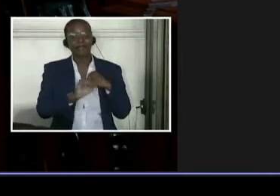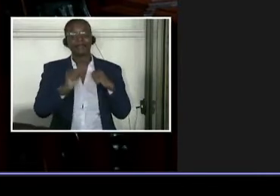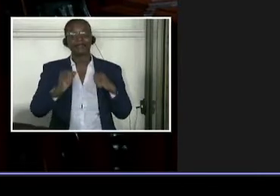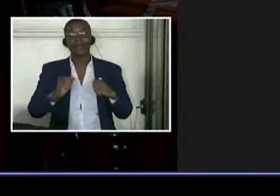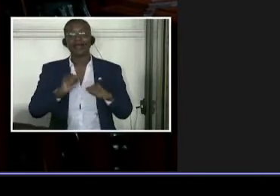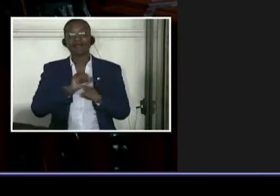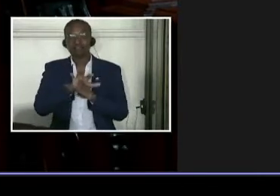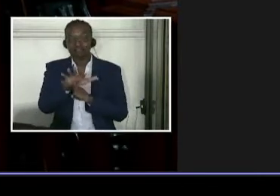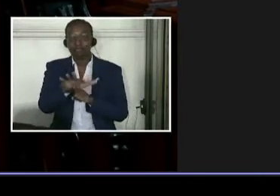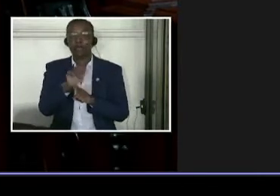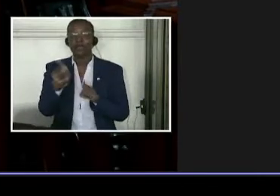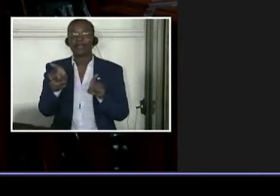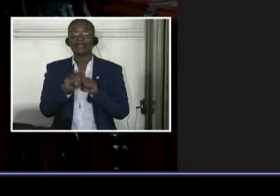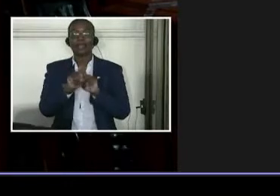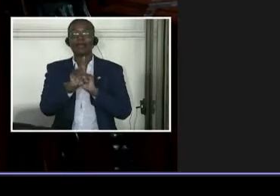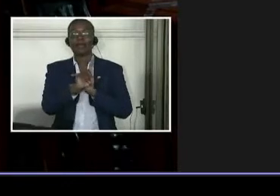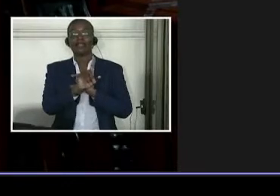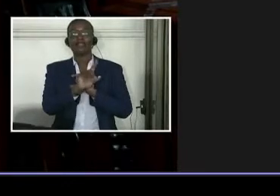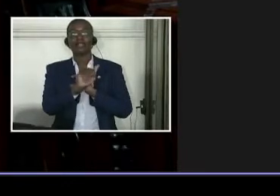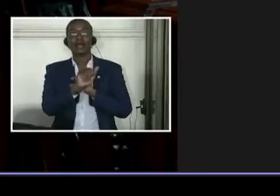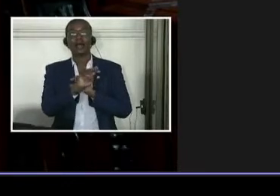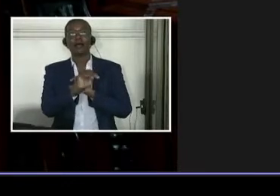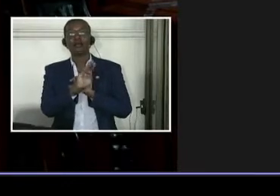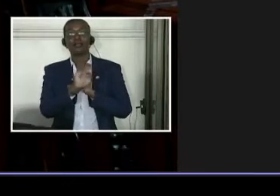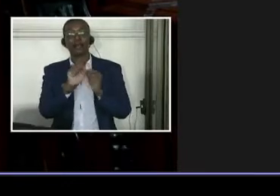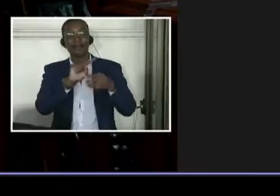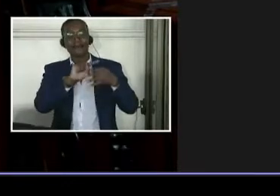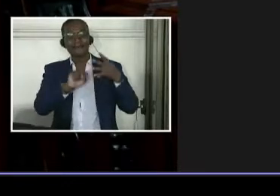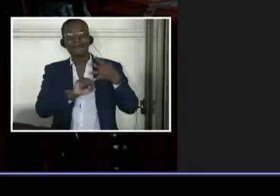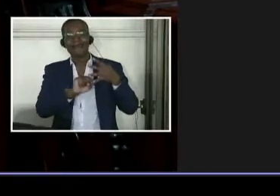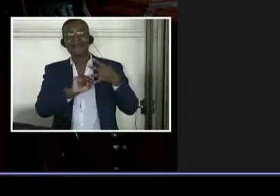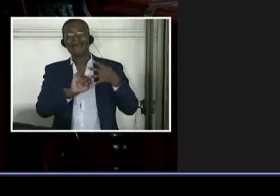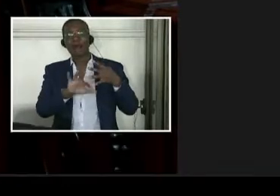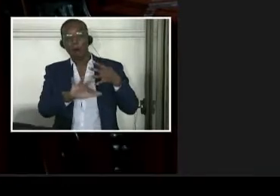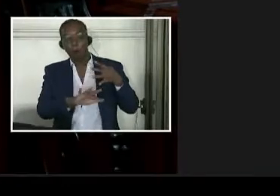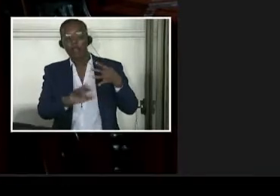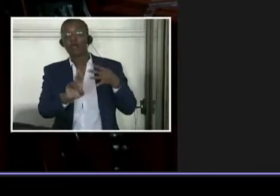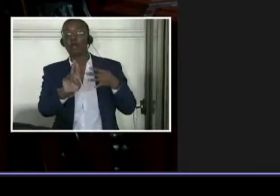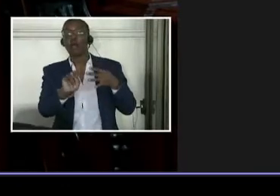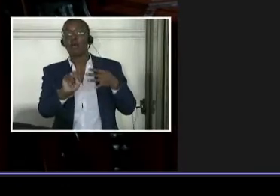Ibumnandini, Zuzukuhle, Dambuza, Kwamachibisa, and Cobbsville, and in Umngeni.